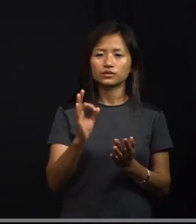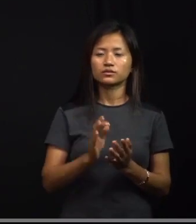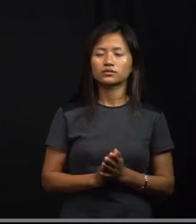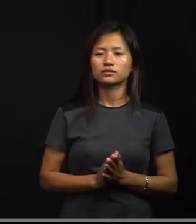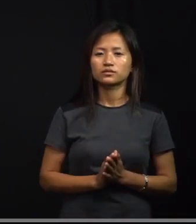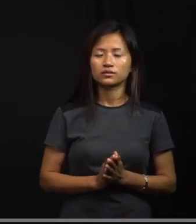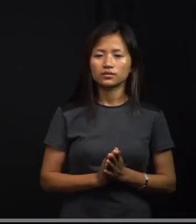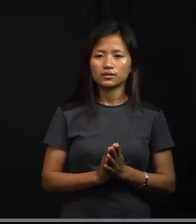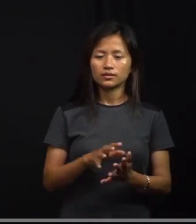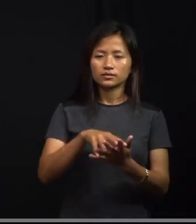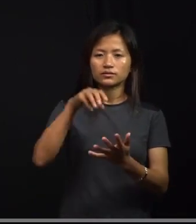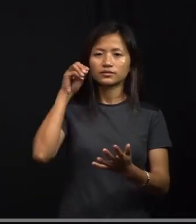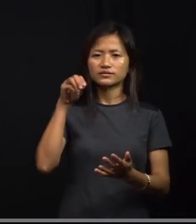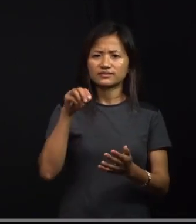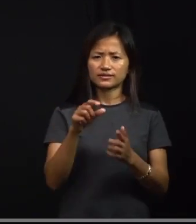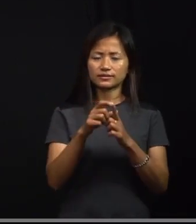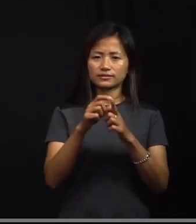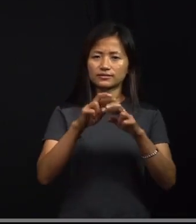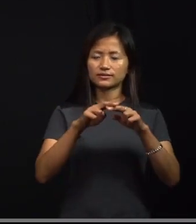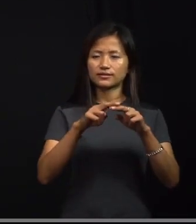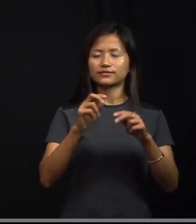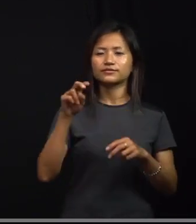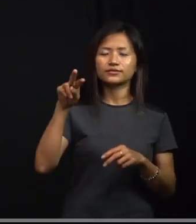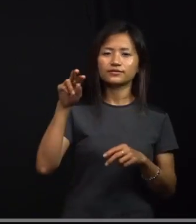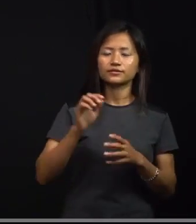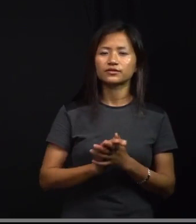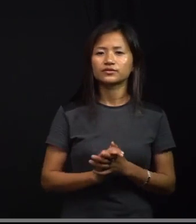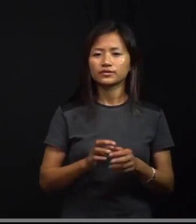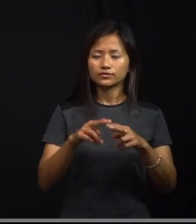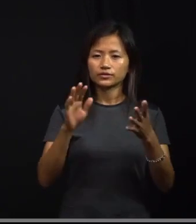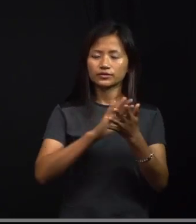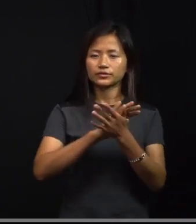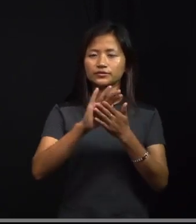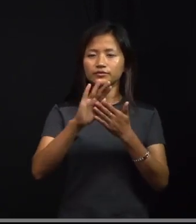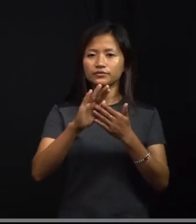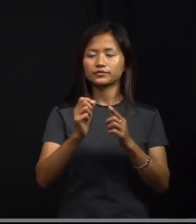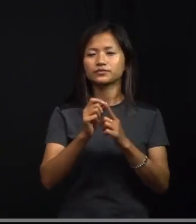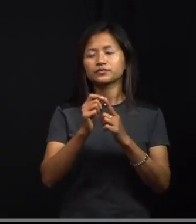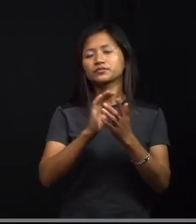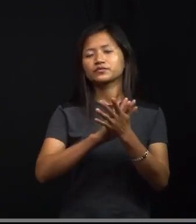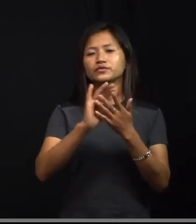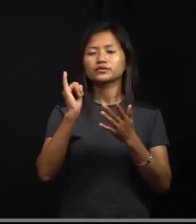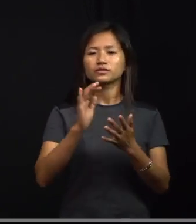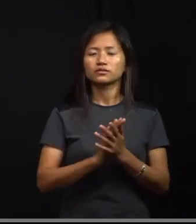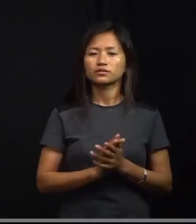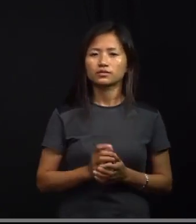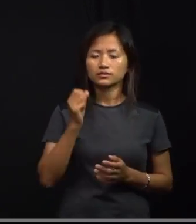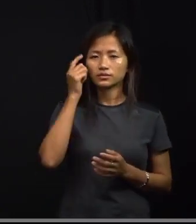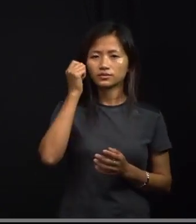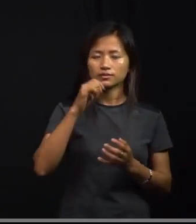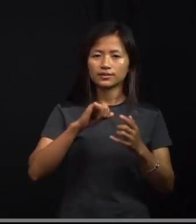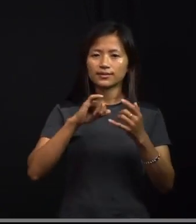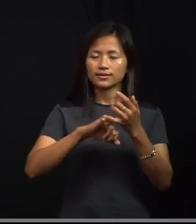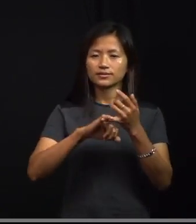also learned about the definitions given by Western and Indian philosophers. We also tried to understand the salient or the